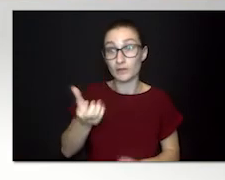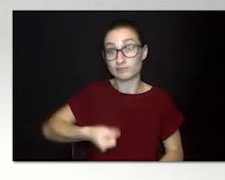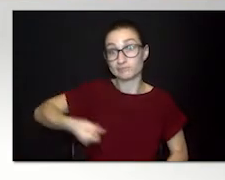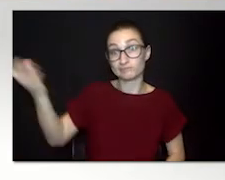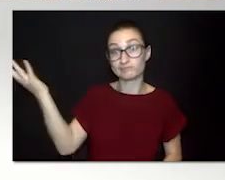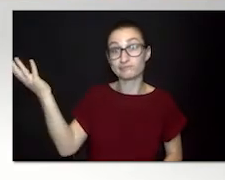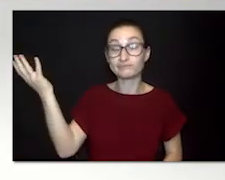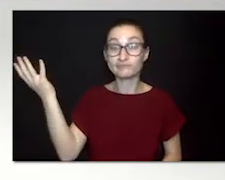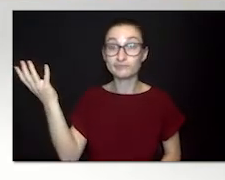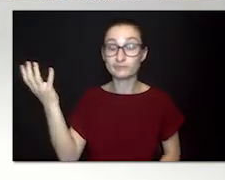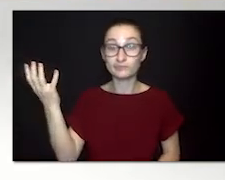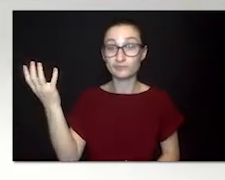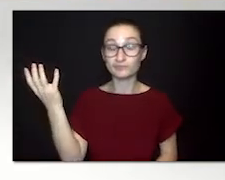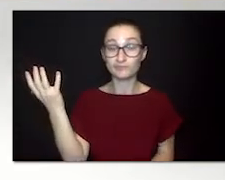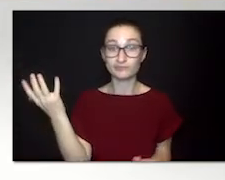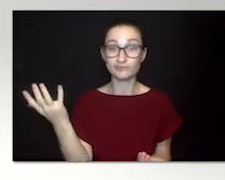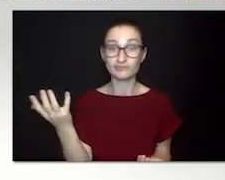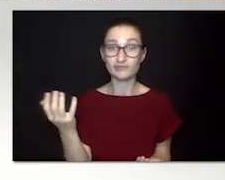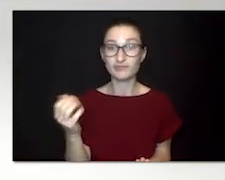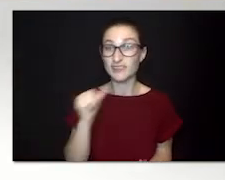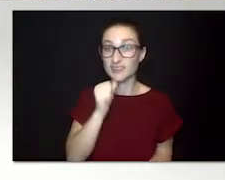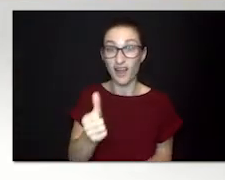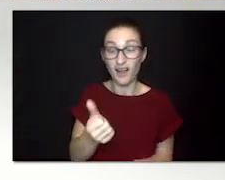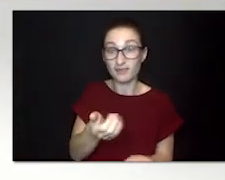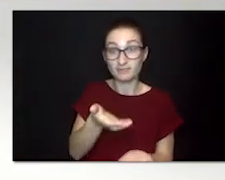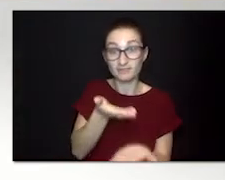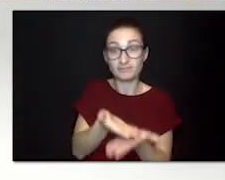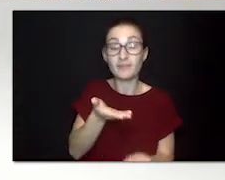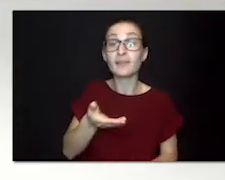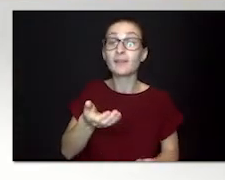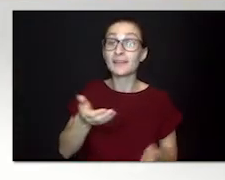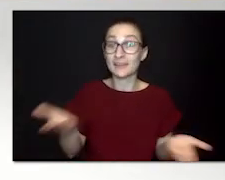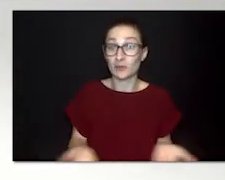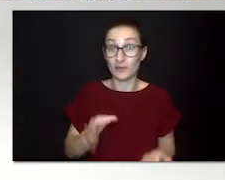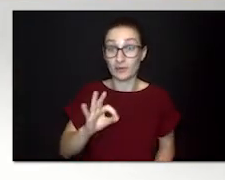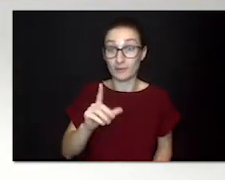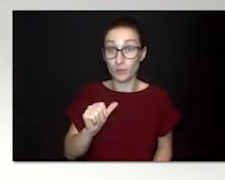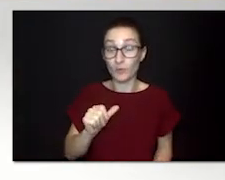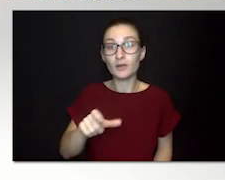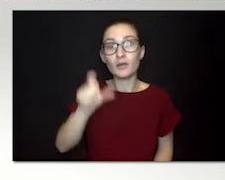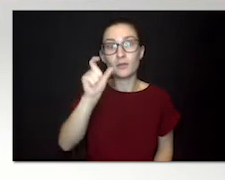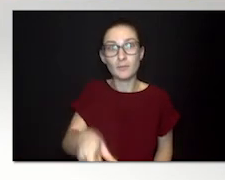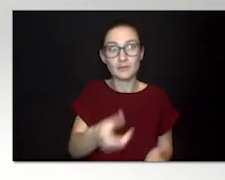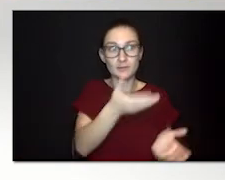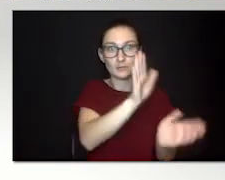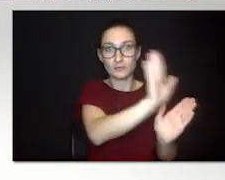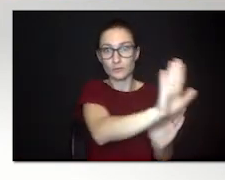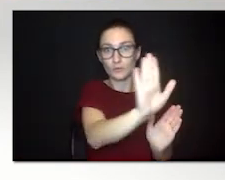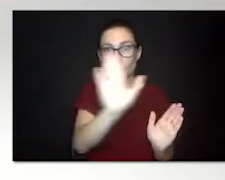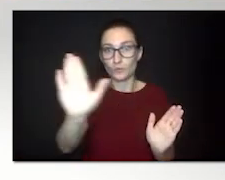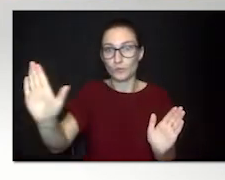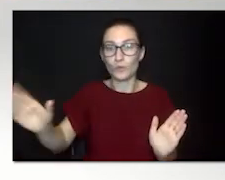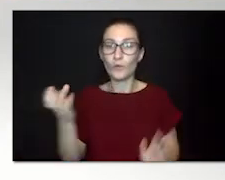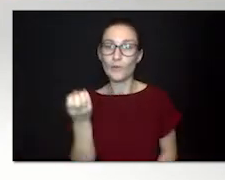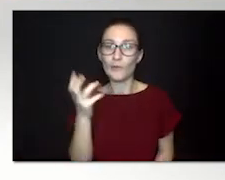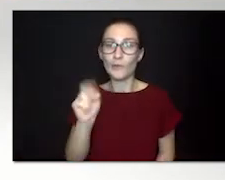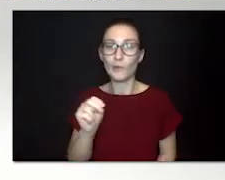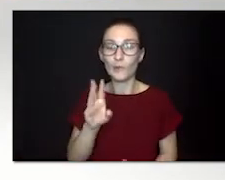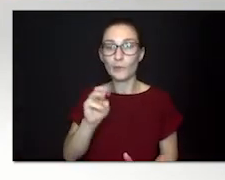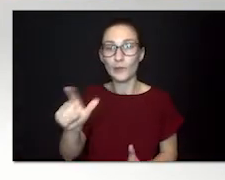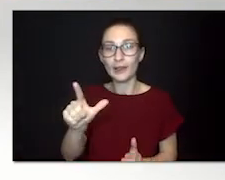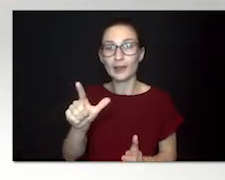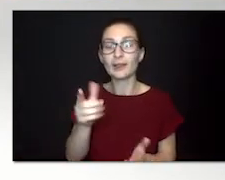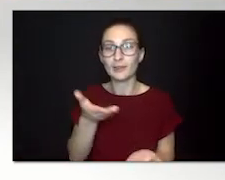be thrown out and shredded as if it never existed. So in Florida, everyone has to have their own will. So will would not be an option, we'd have to put it in